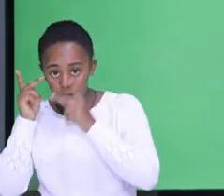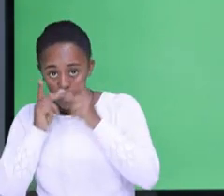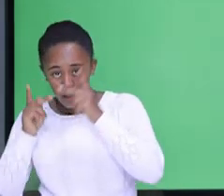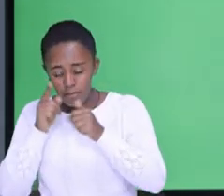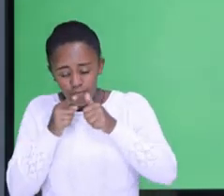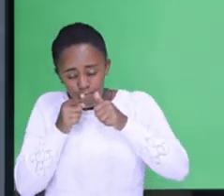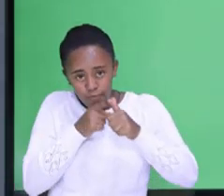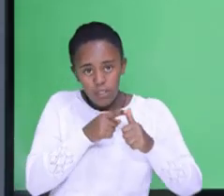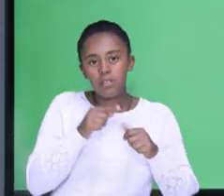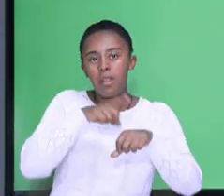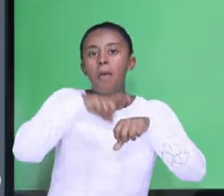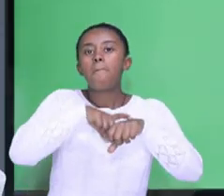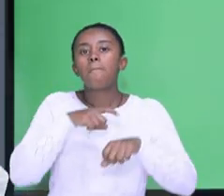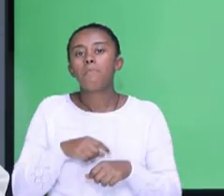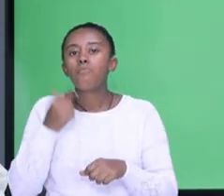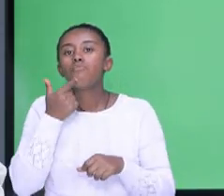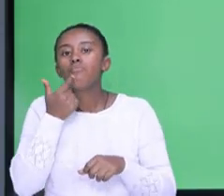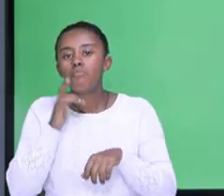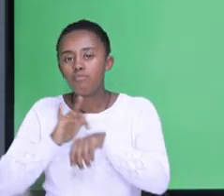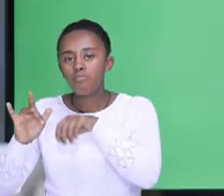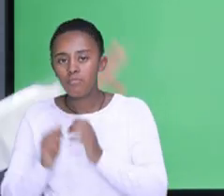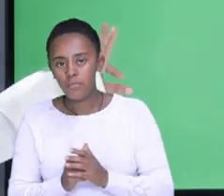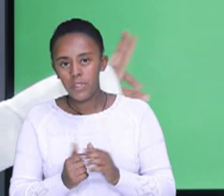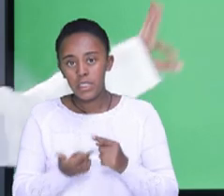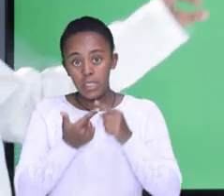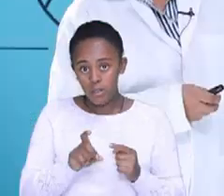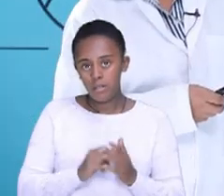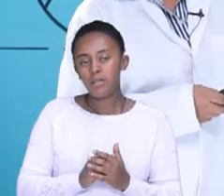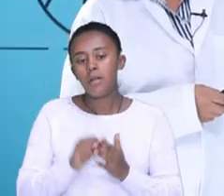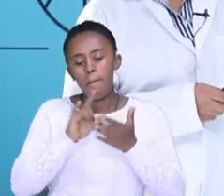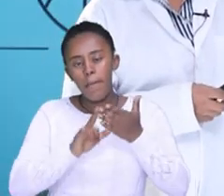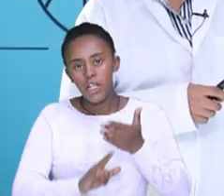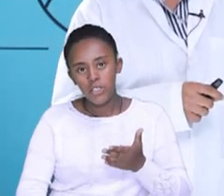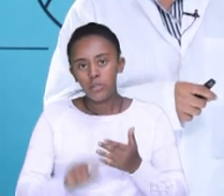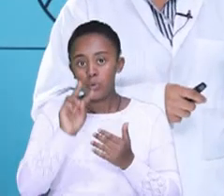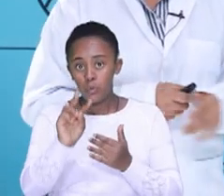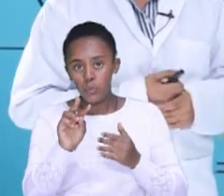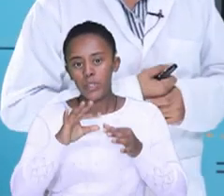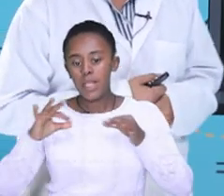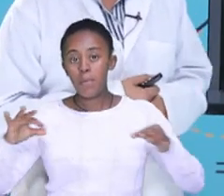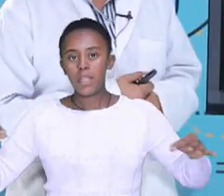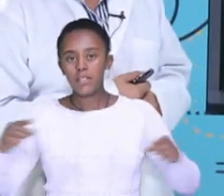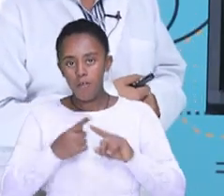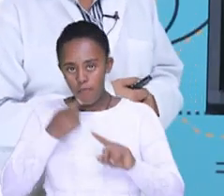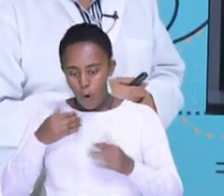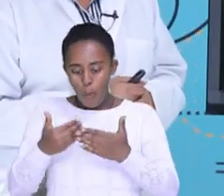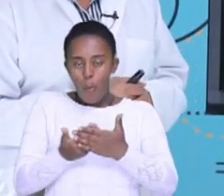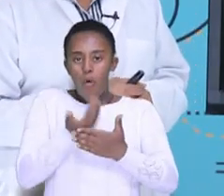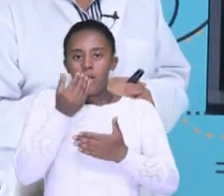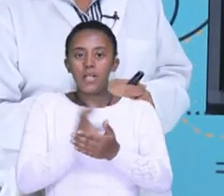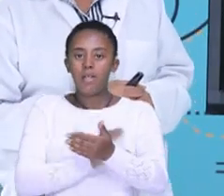cells for the first time was dash. And the second question, mention 2 statements from